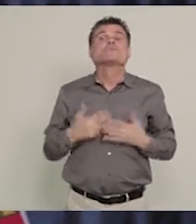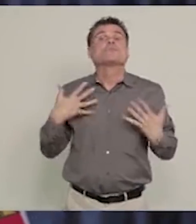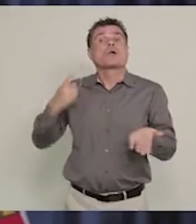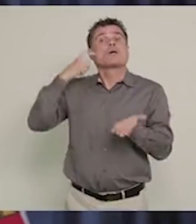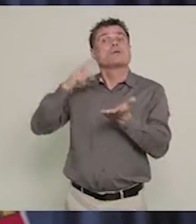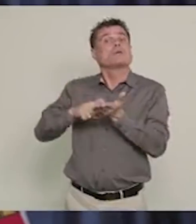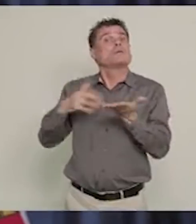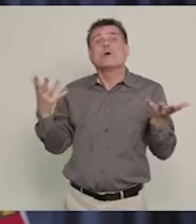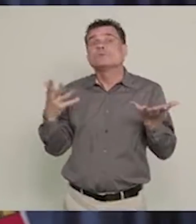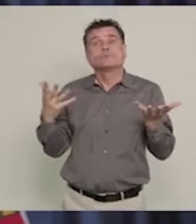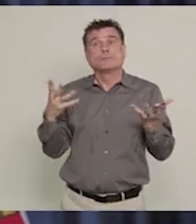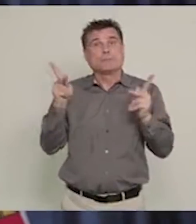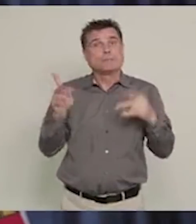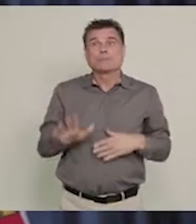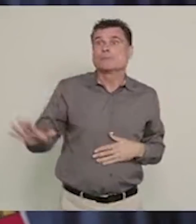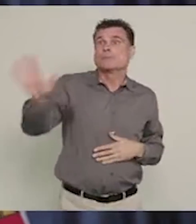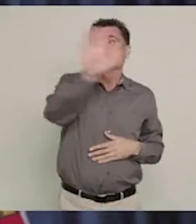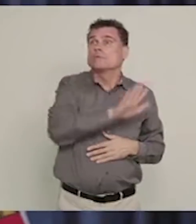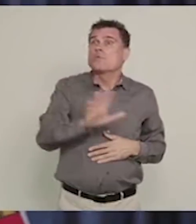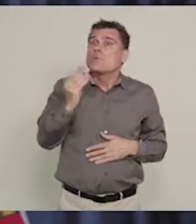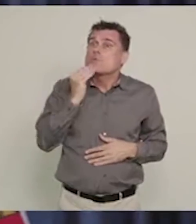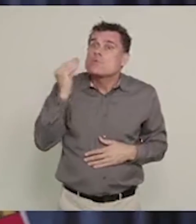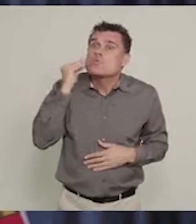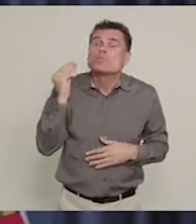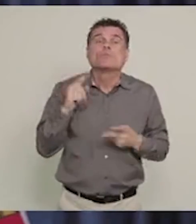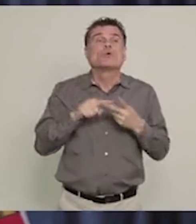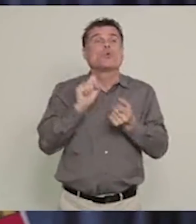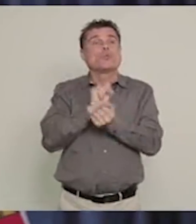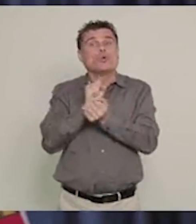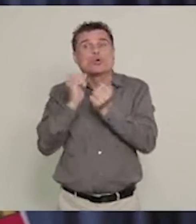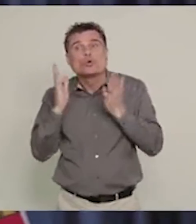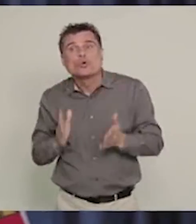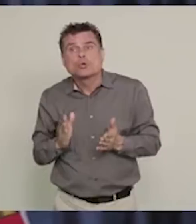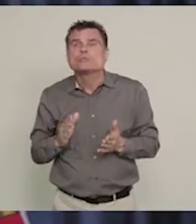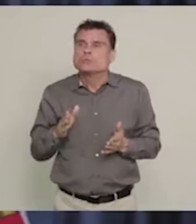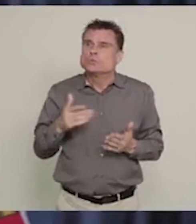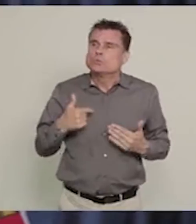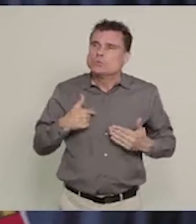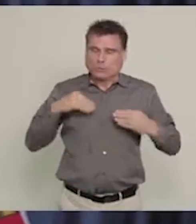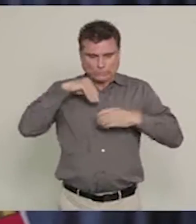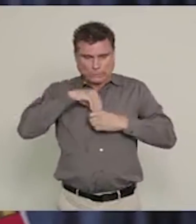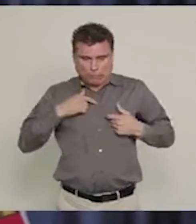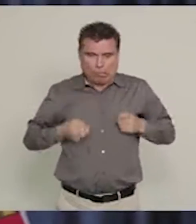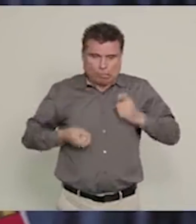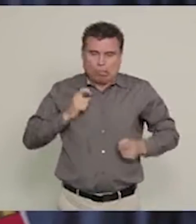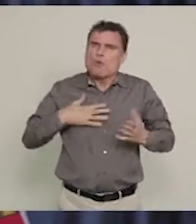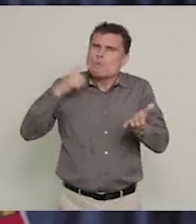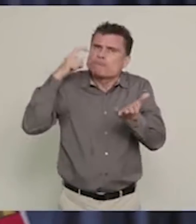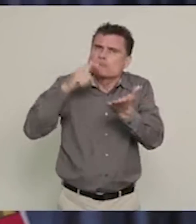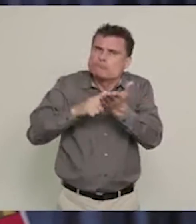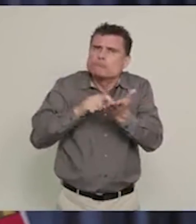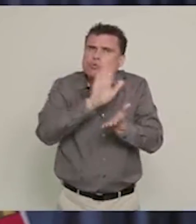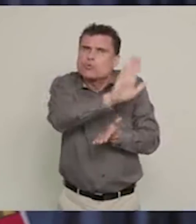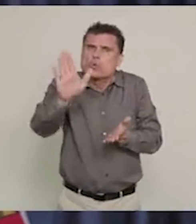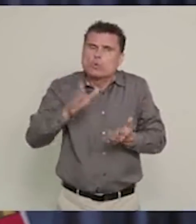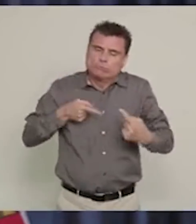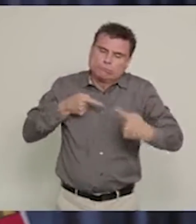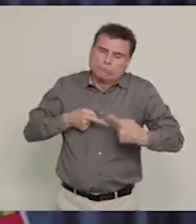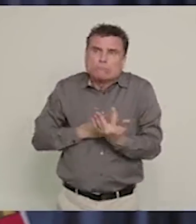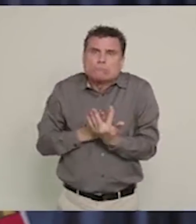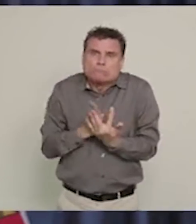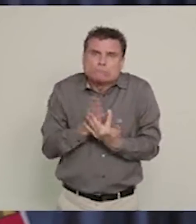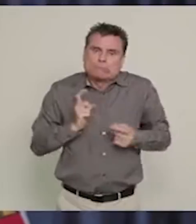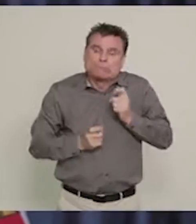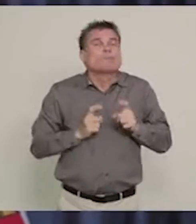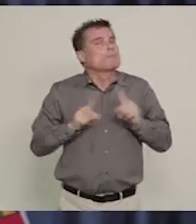COVID-19. All those people working in essential services to keep society running, thank you. If you're adapting your business